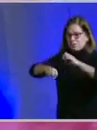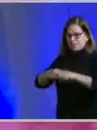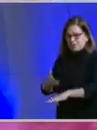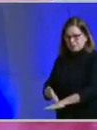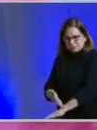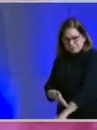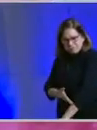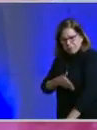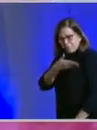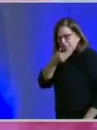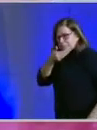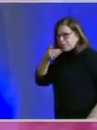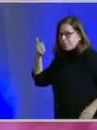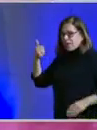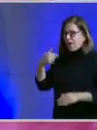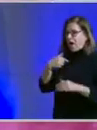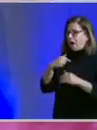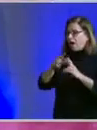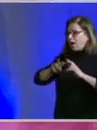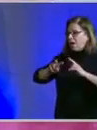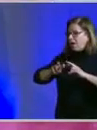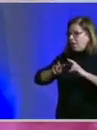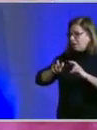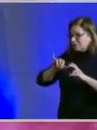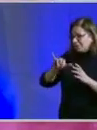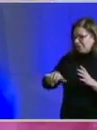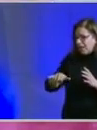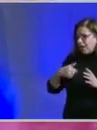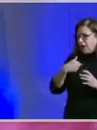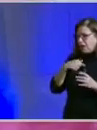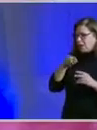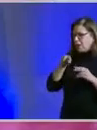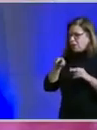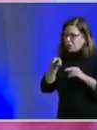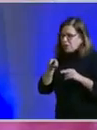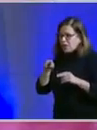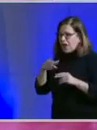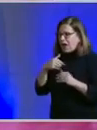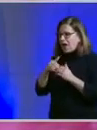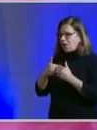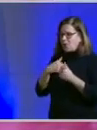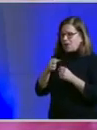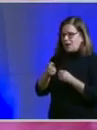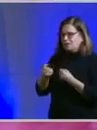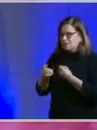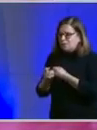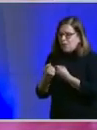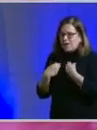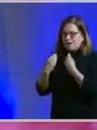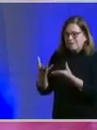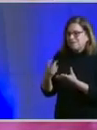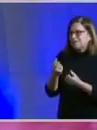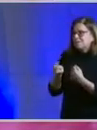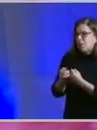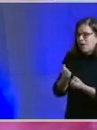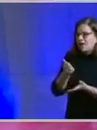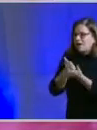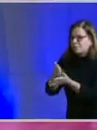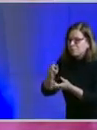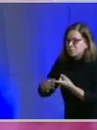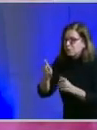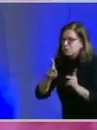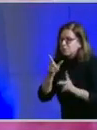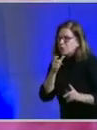we touch those who have been victims, how do we touch those who have also committed acts of violence, and those who are at risk